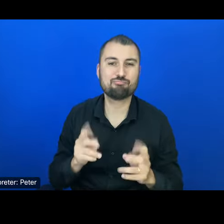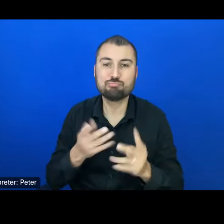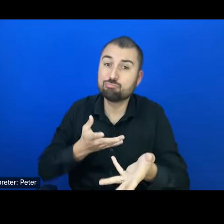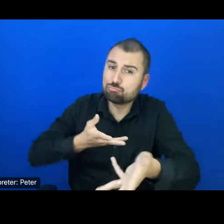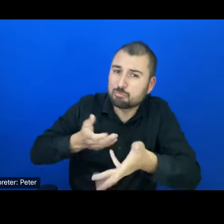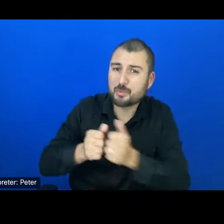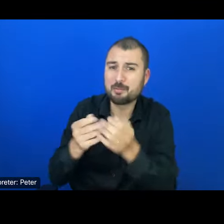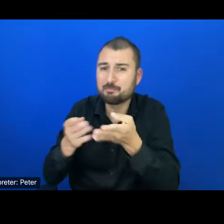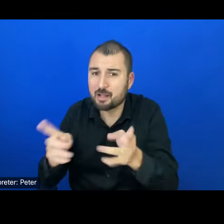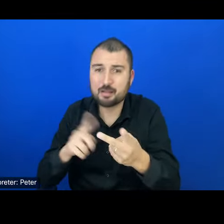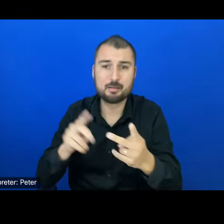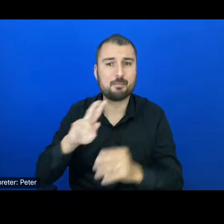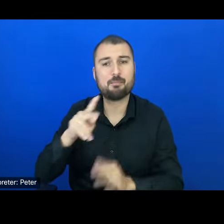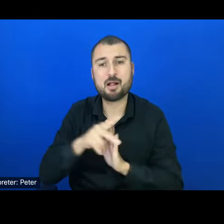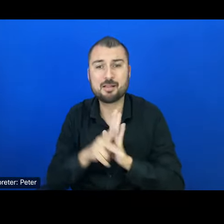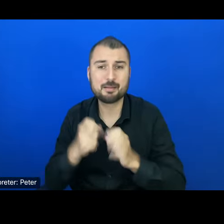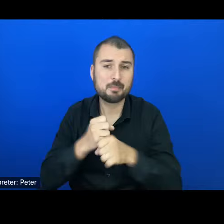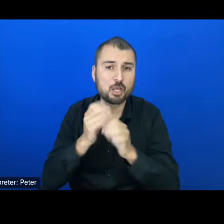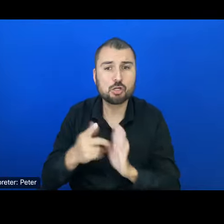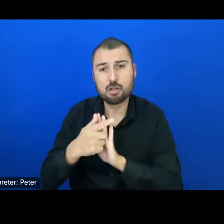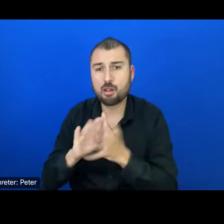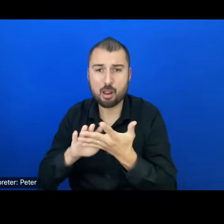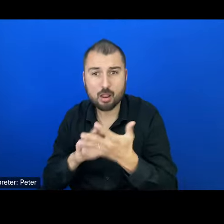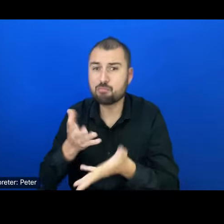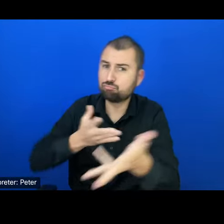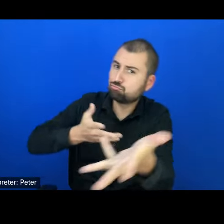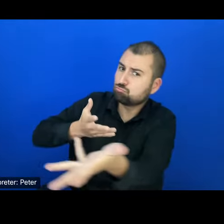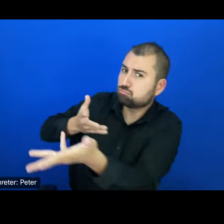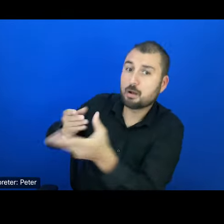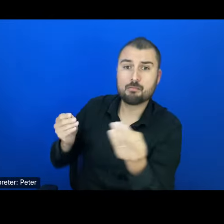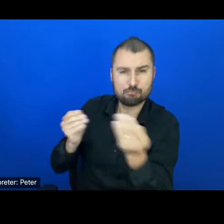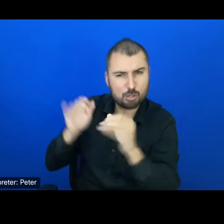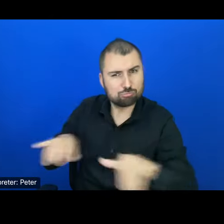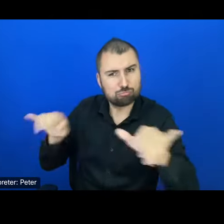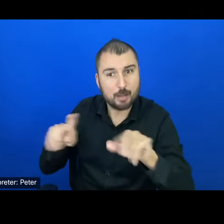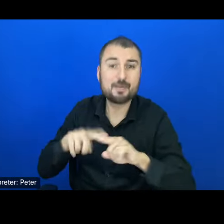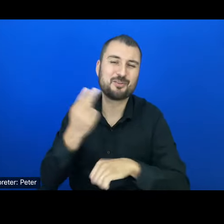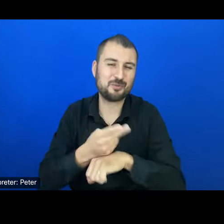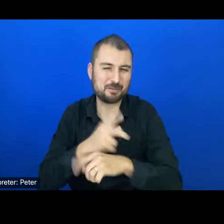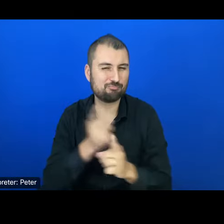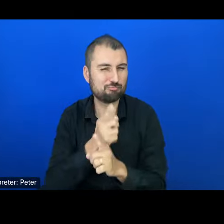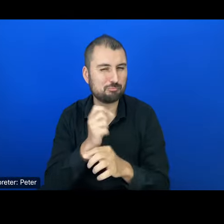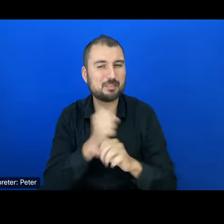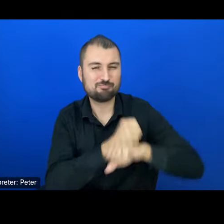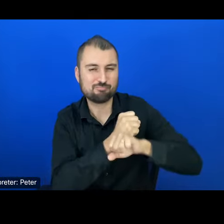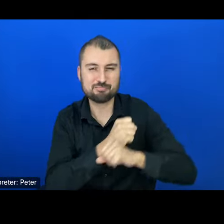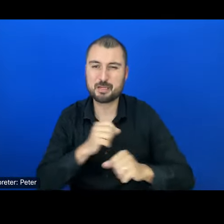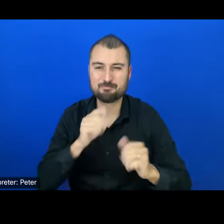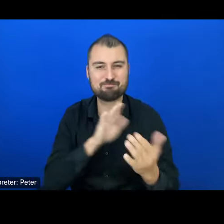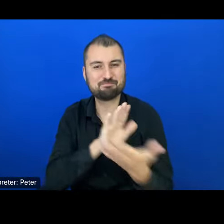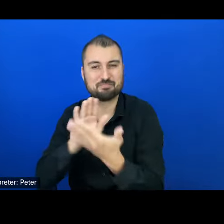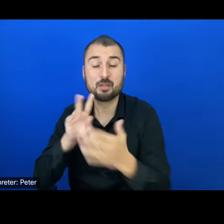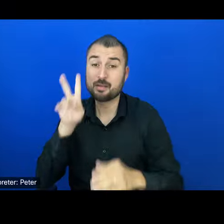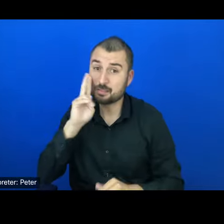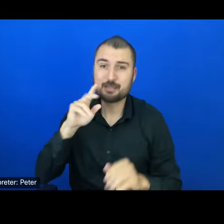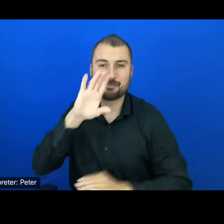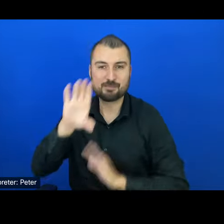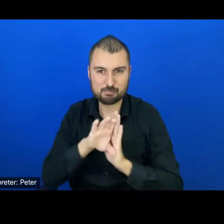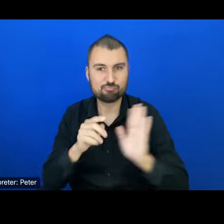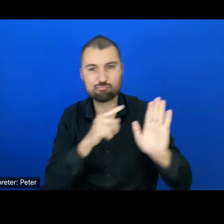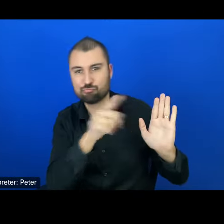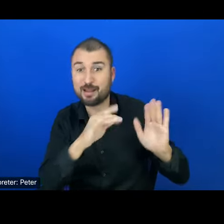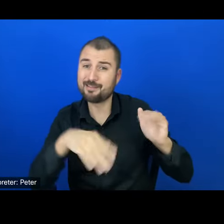with policymakers on a more routine basis, but using the appropriate security measures. So you'll see some images there. The top image, that